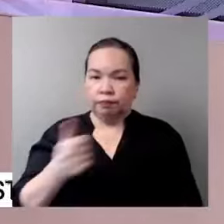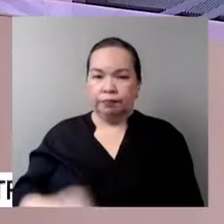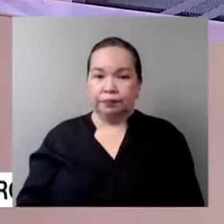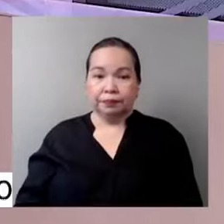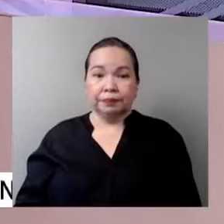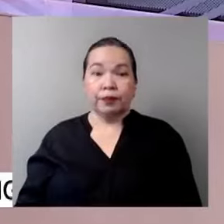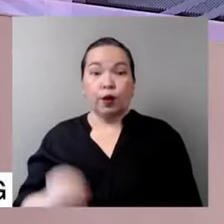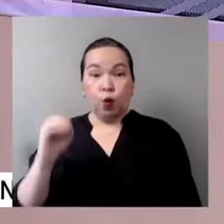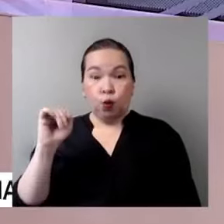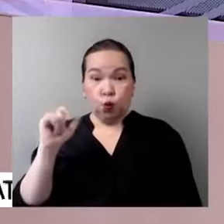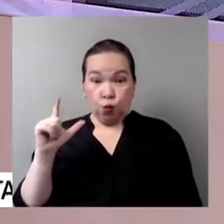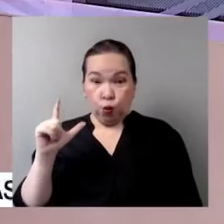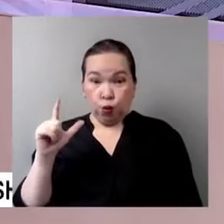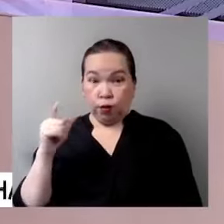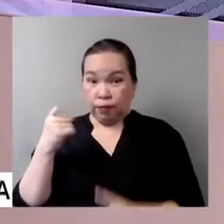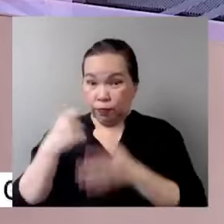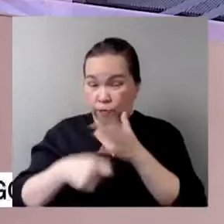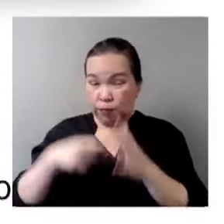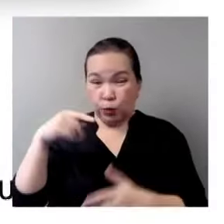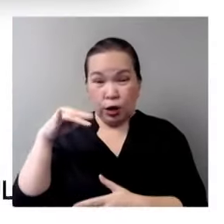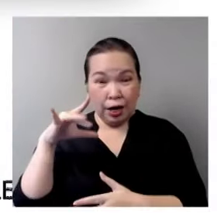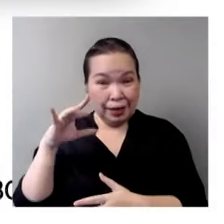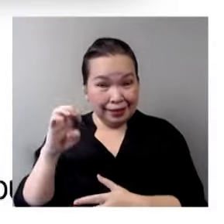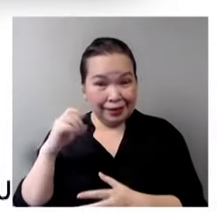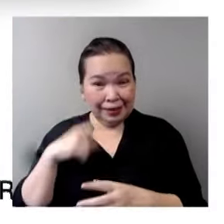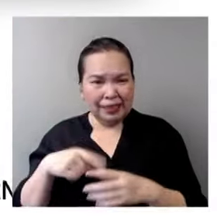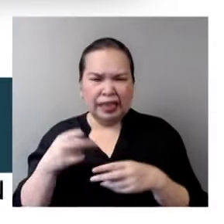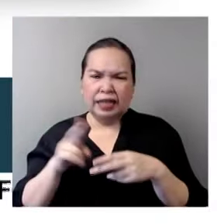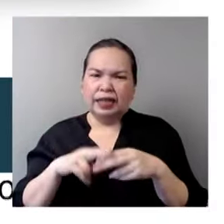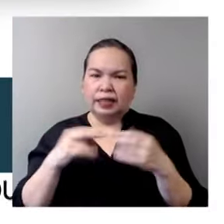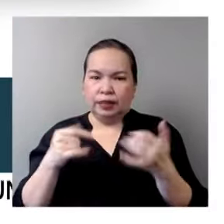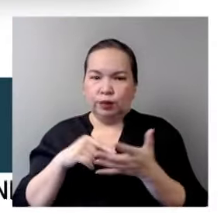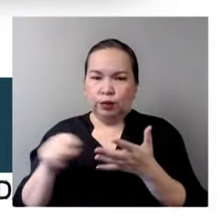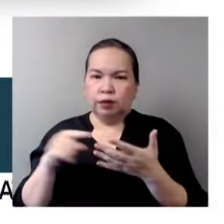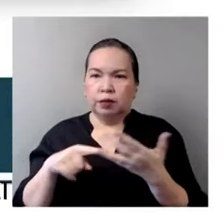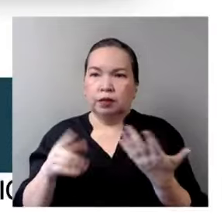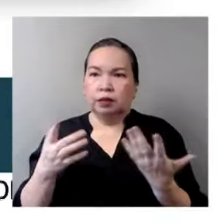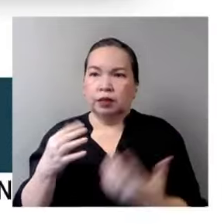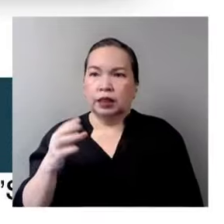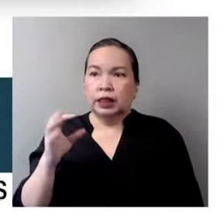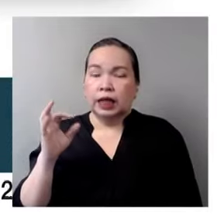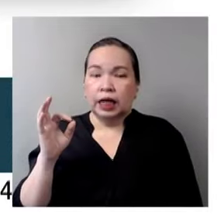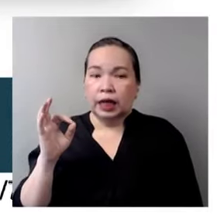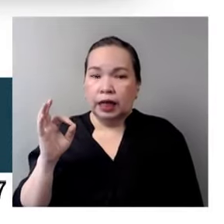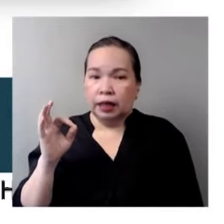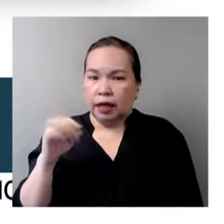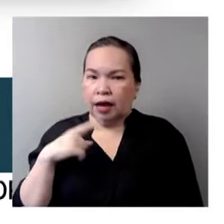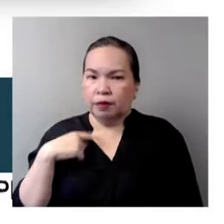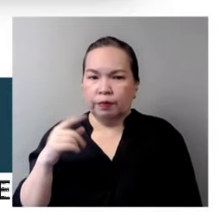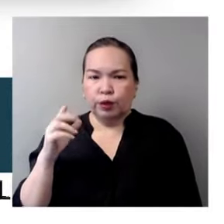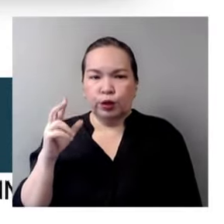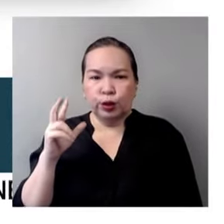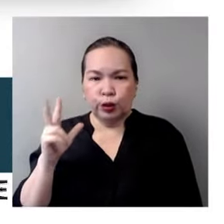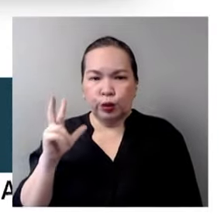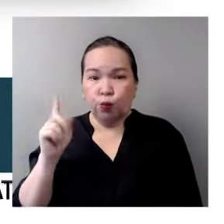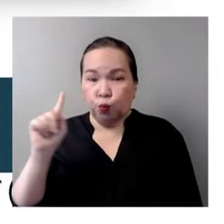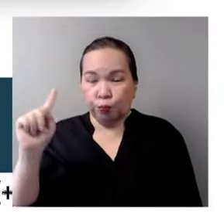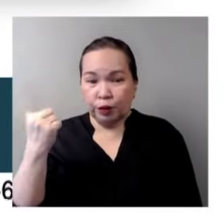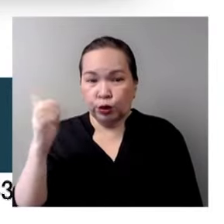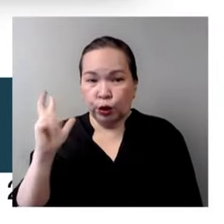once again this week. Gasoline prices will see the biggest jump of a peso and 30 centavos per liter, while diesel prices